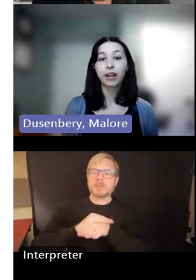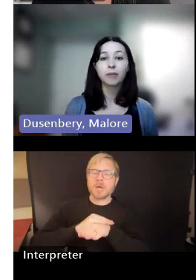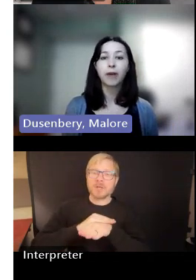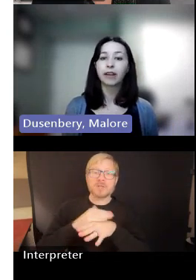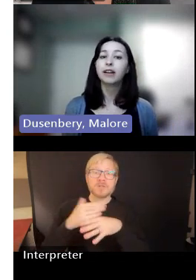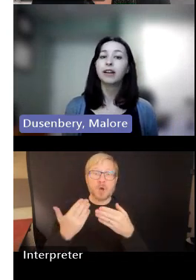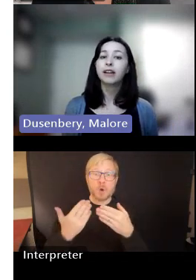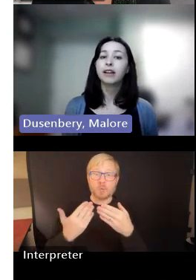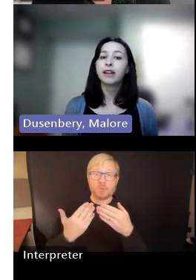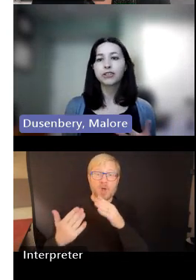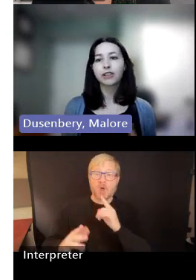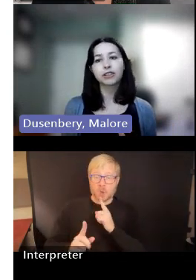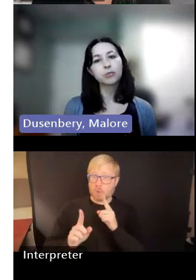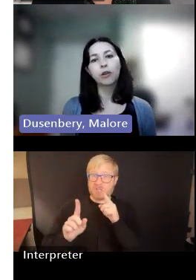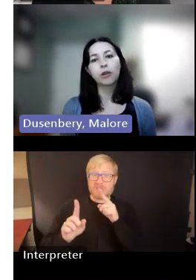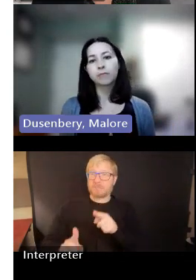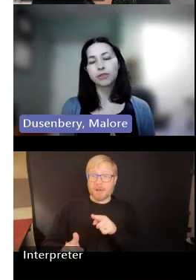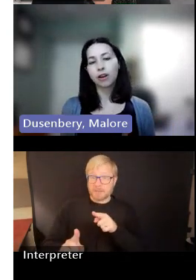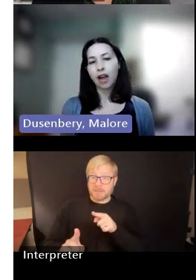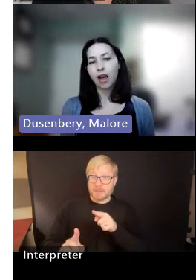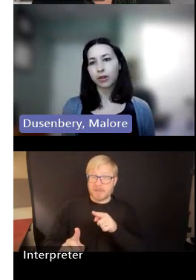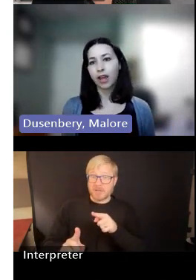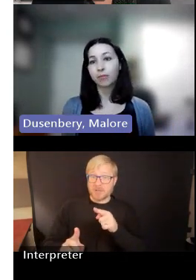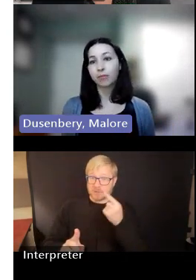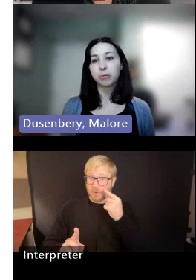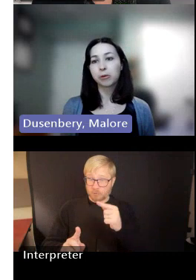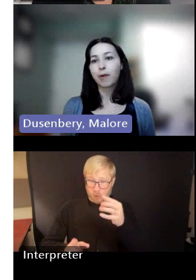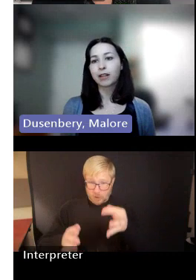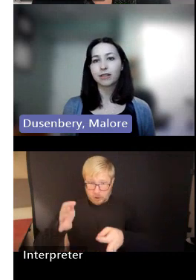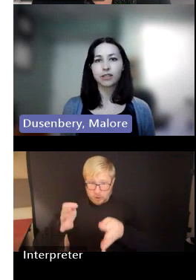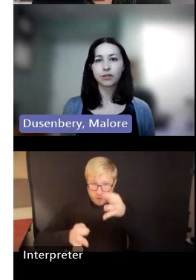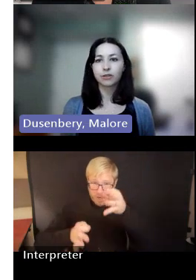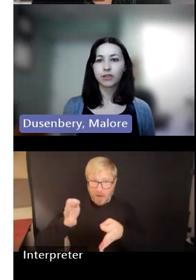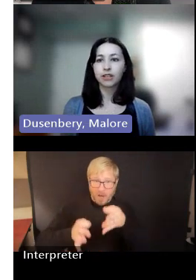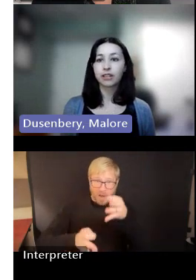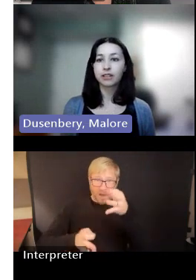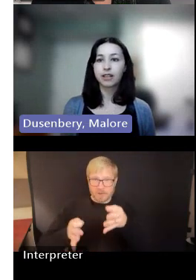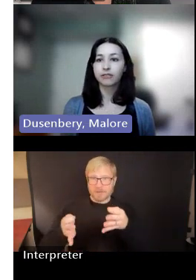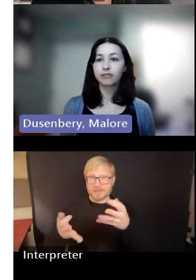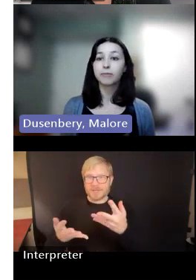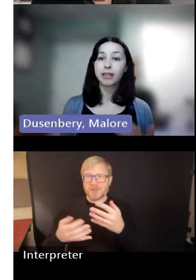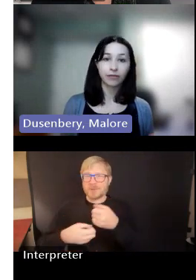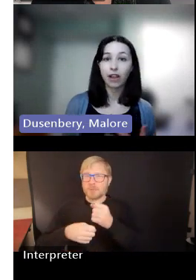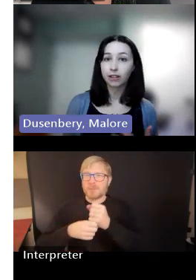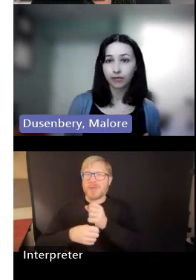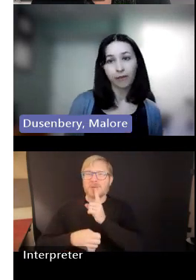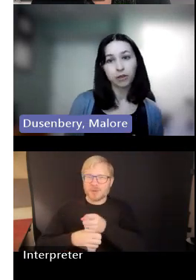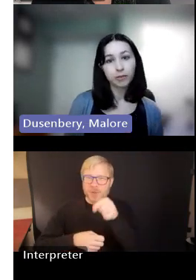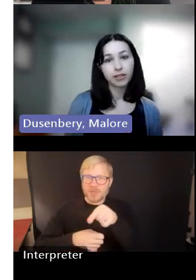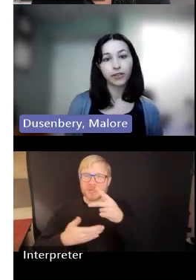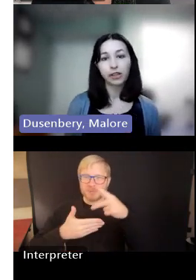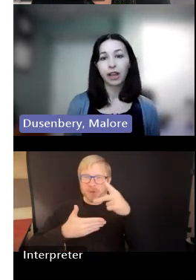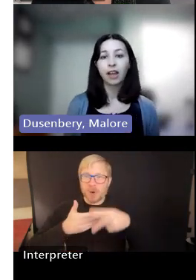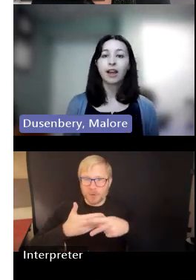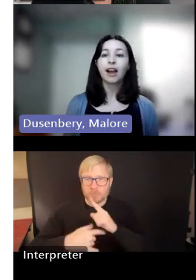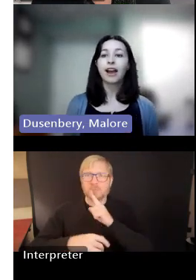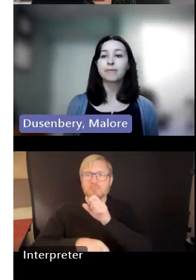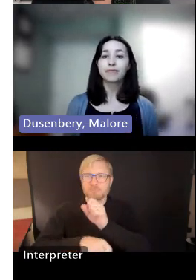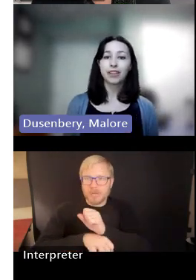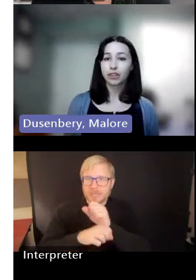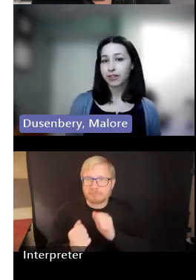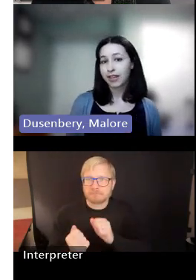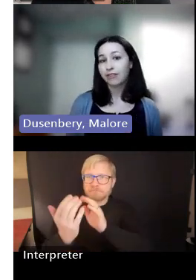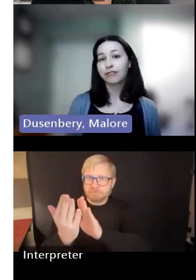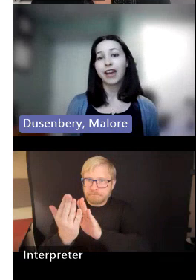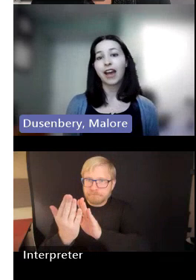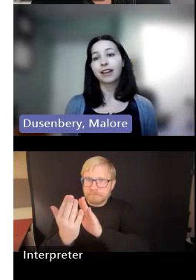about already, but making sure that these programs are actually able to be responsive to the needs of domestic violence survivors specifically,